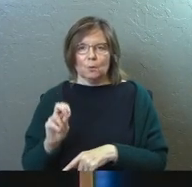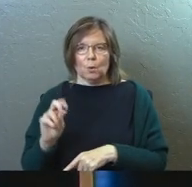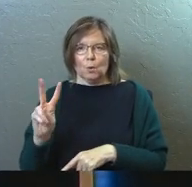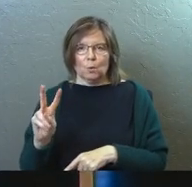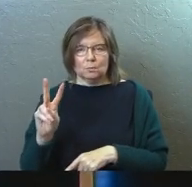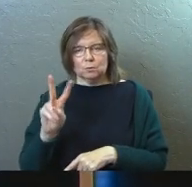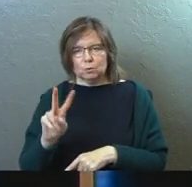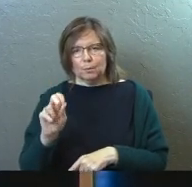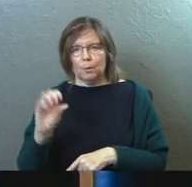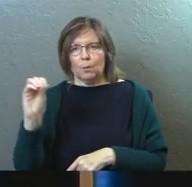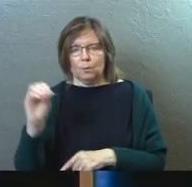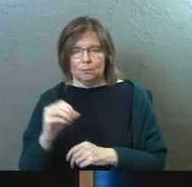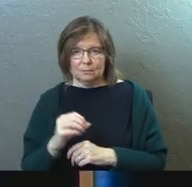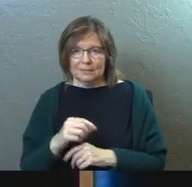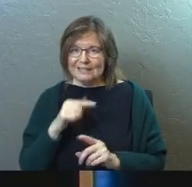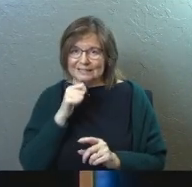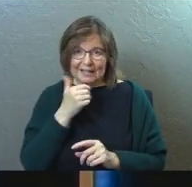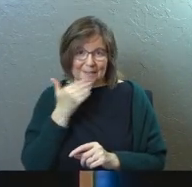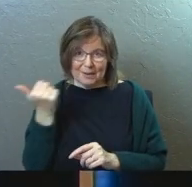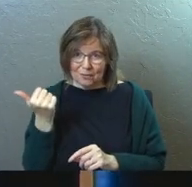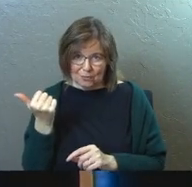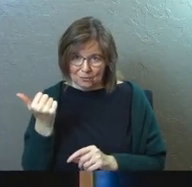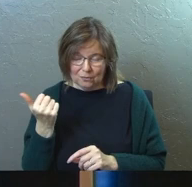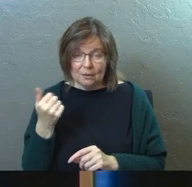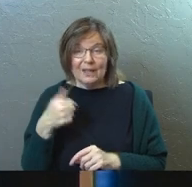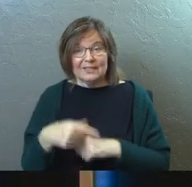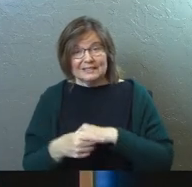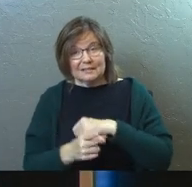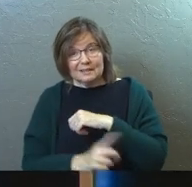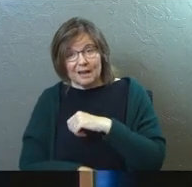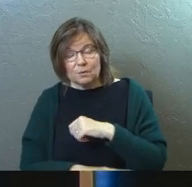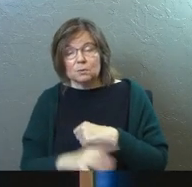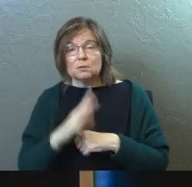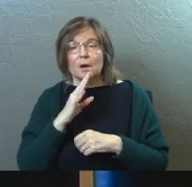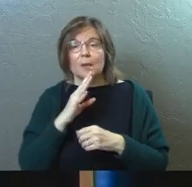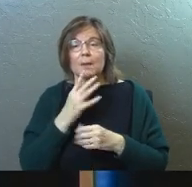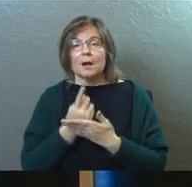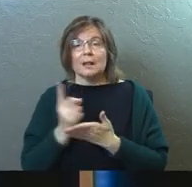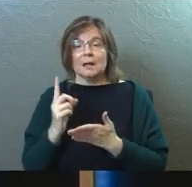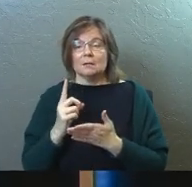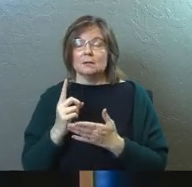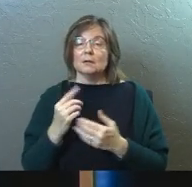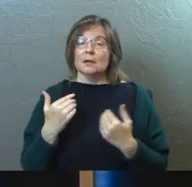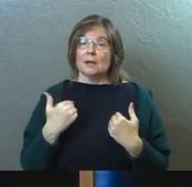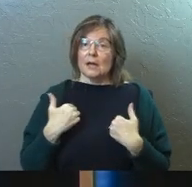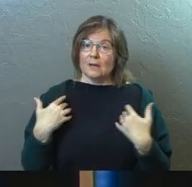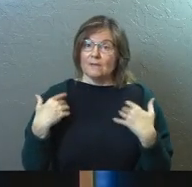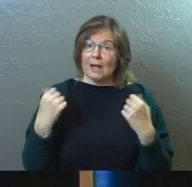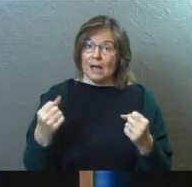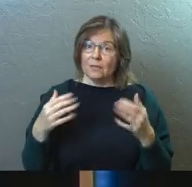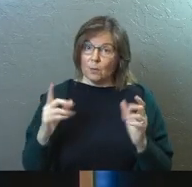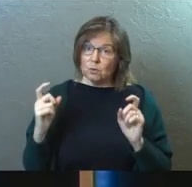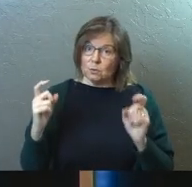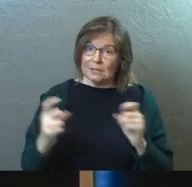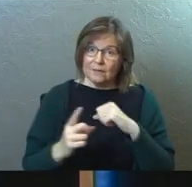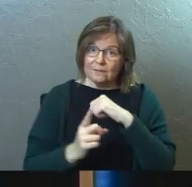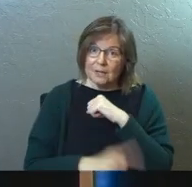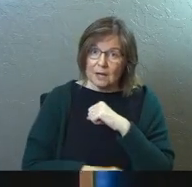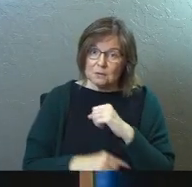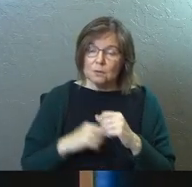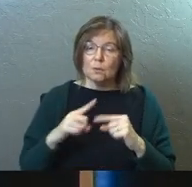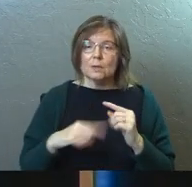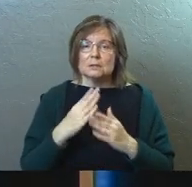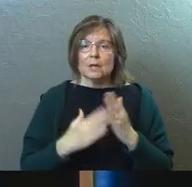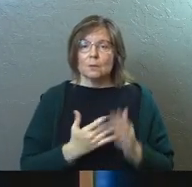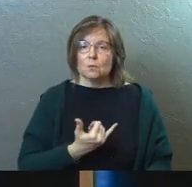itself, these are consequences. And again, we talked about this last week. There is a healthy way to give consequences when